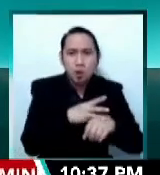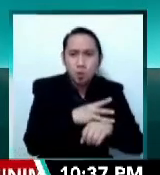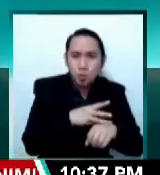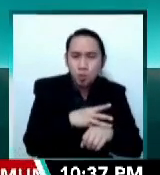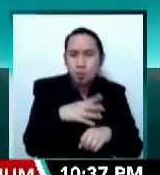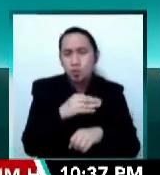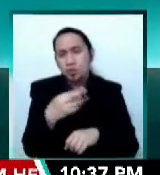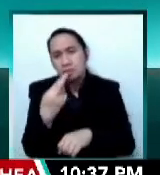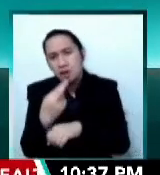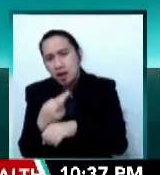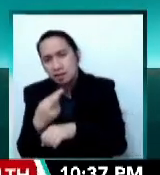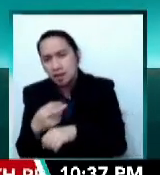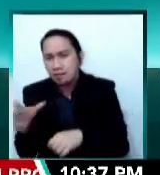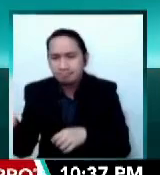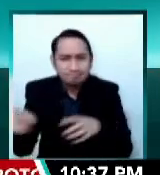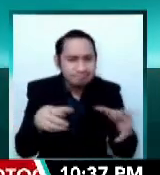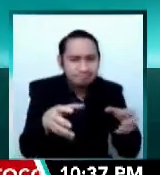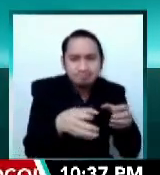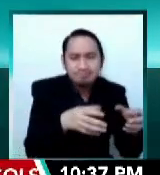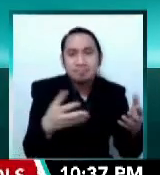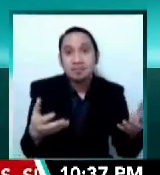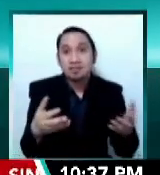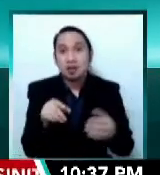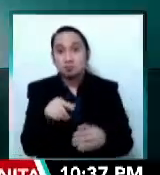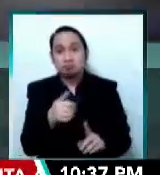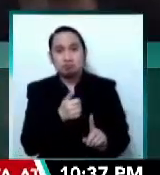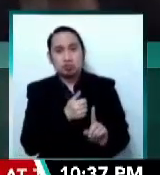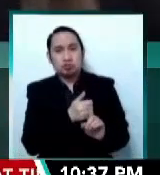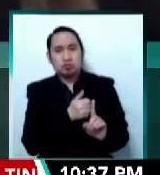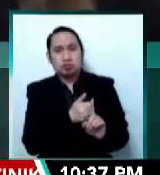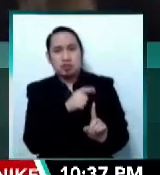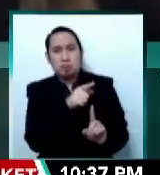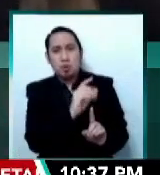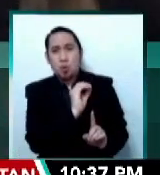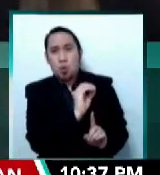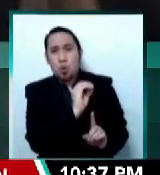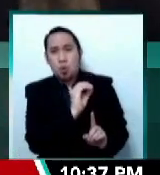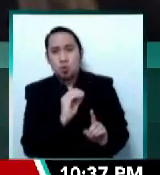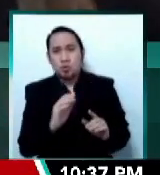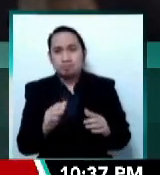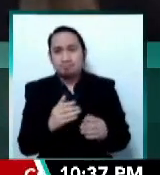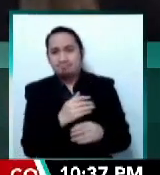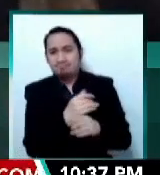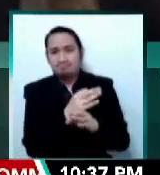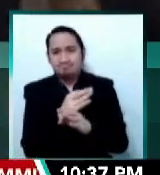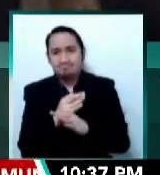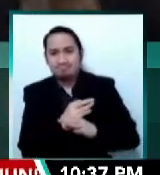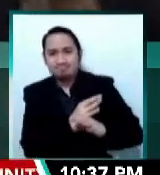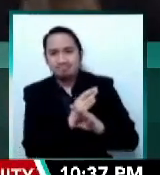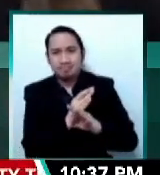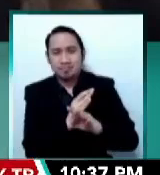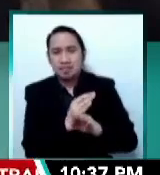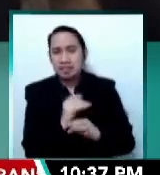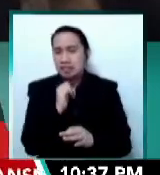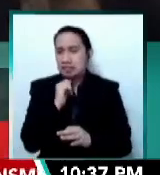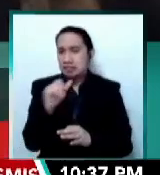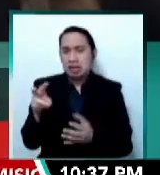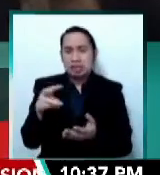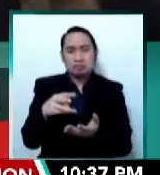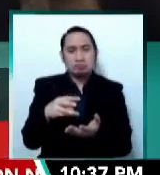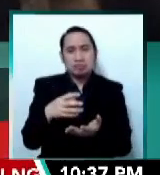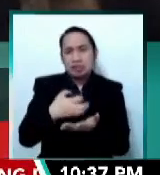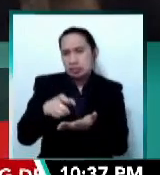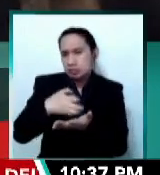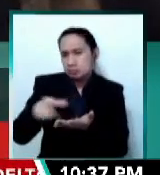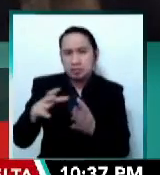sa paligid. Siya na rin ang mano-manong nag-setup. I don't want to spend a lot. So for my aquascaping, for my